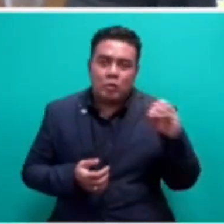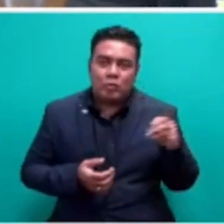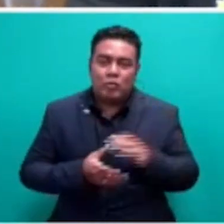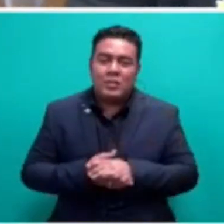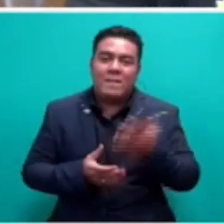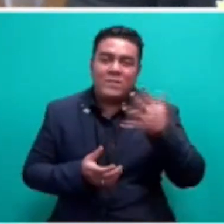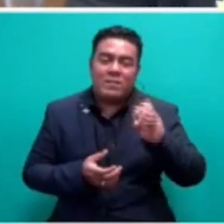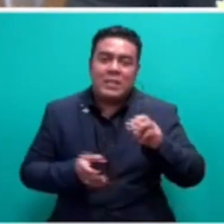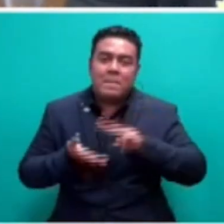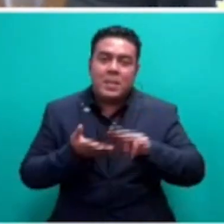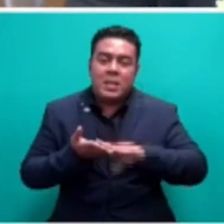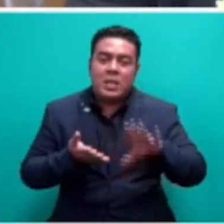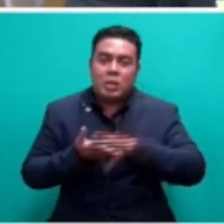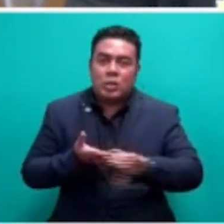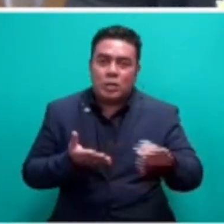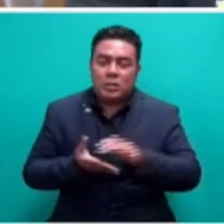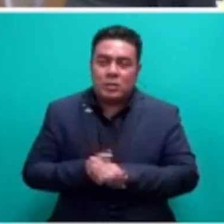$650 million,